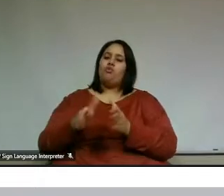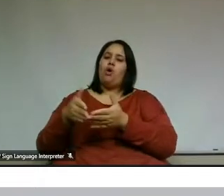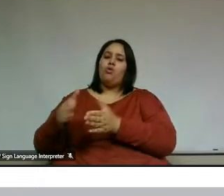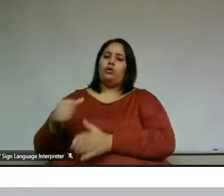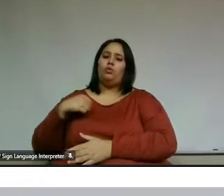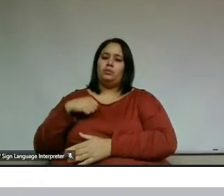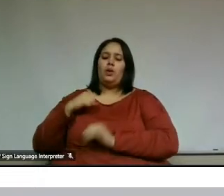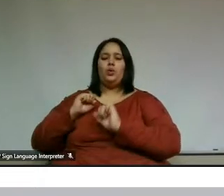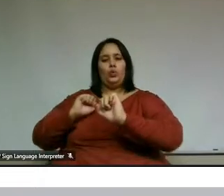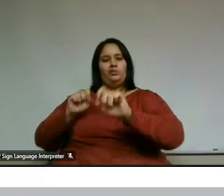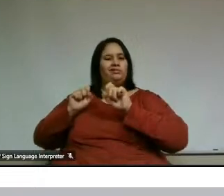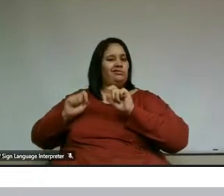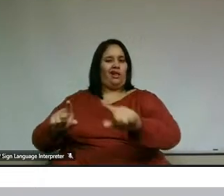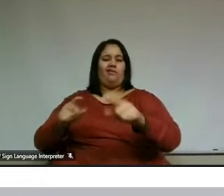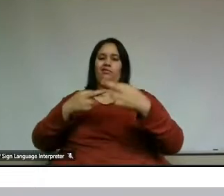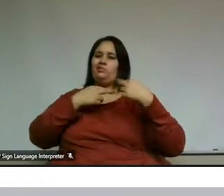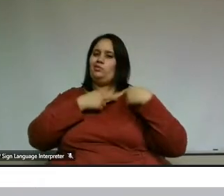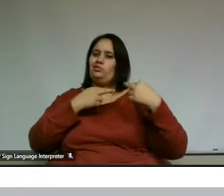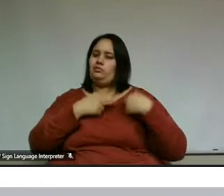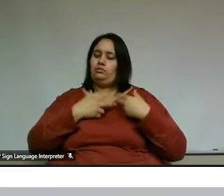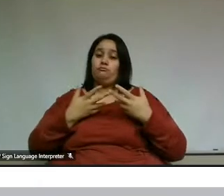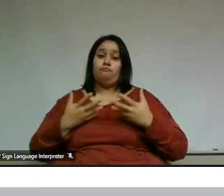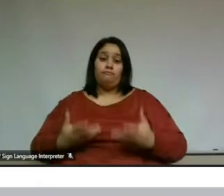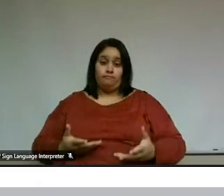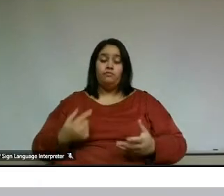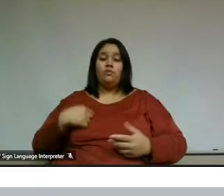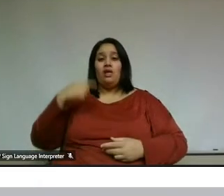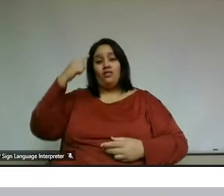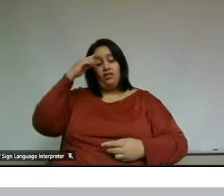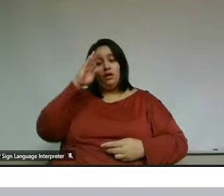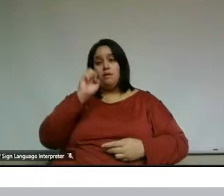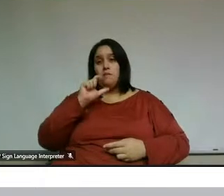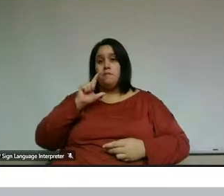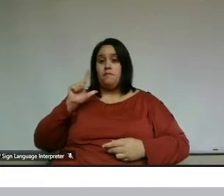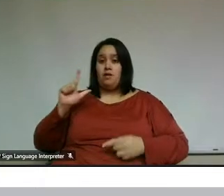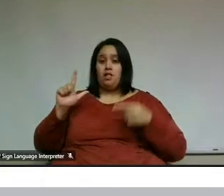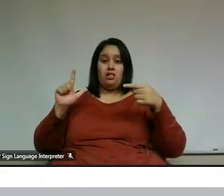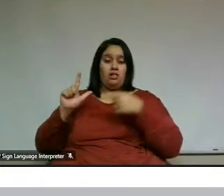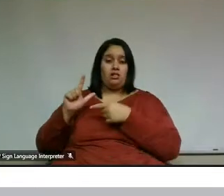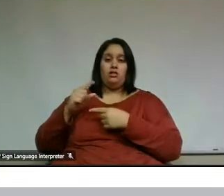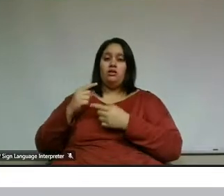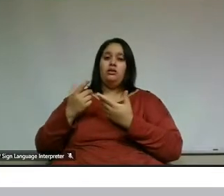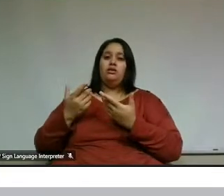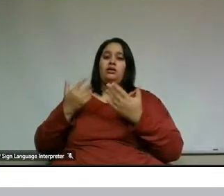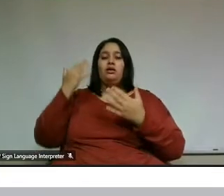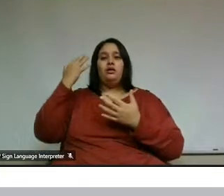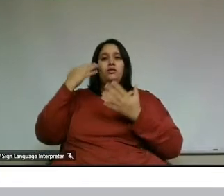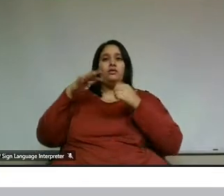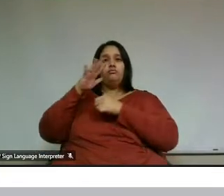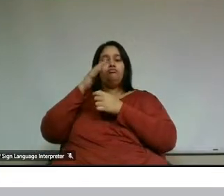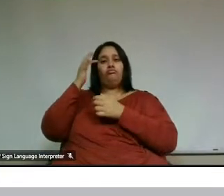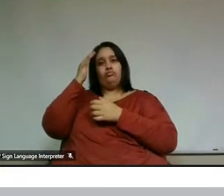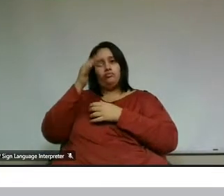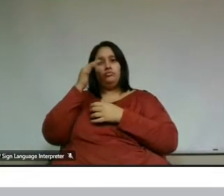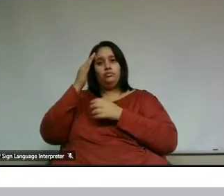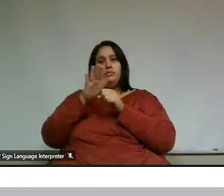totally responsible. And unless I think the bill, the thinking behind the bill is that unless